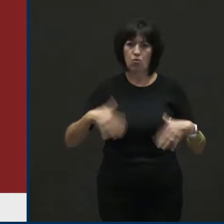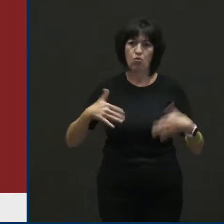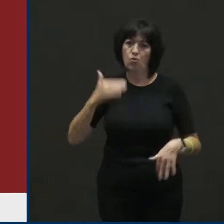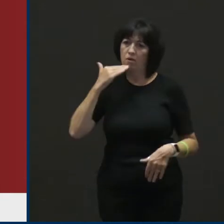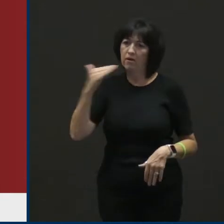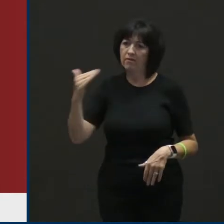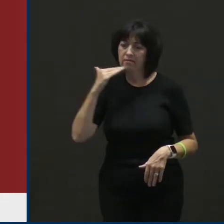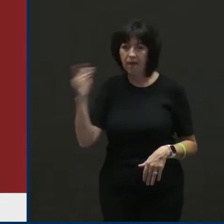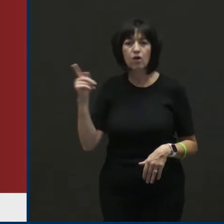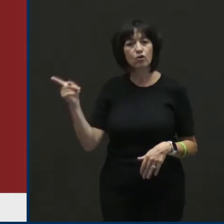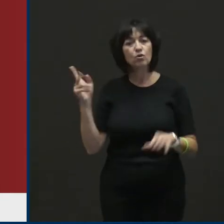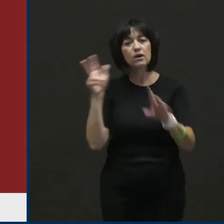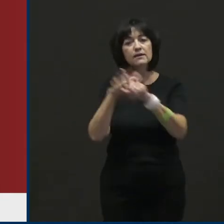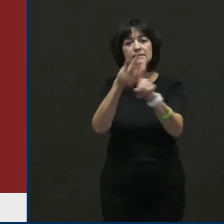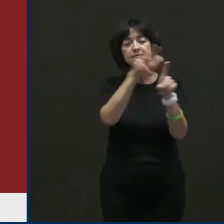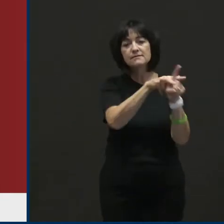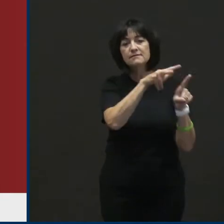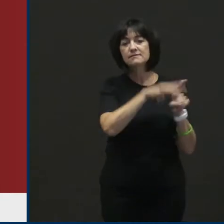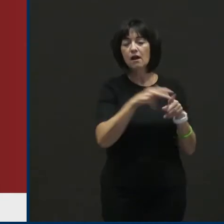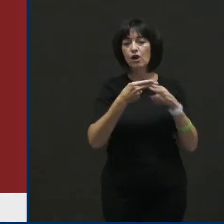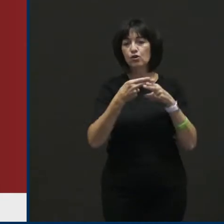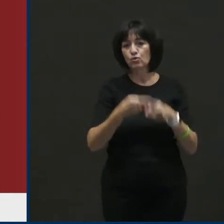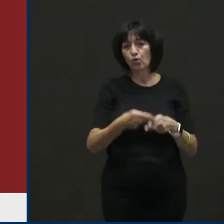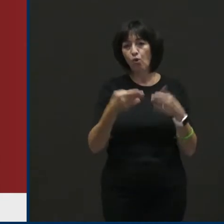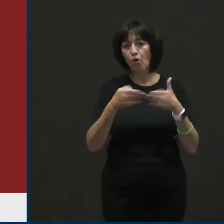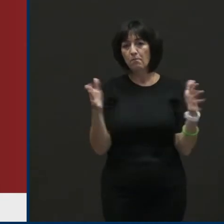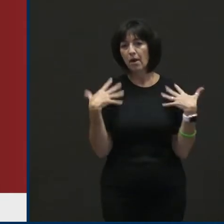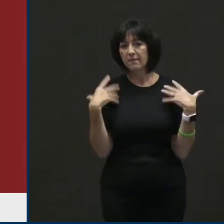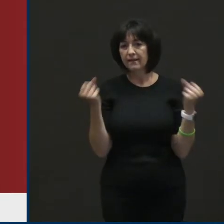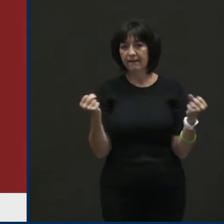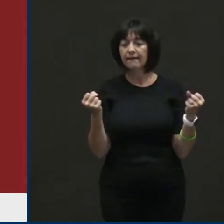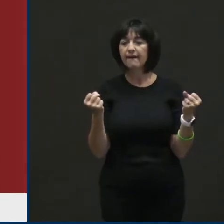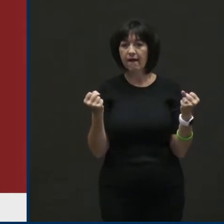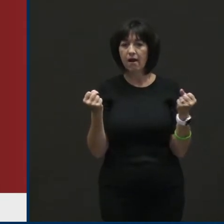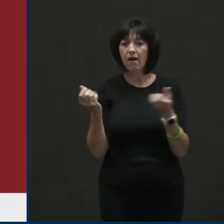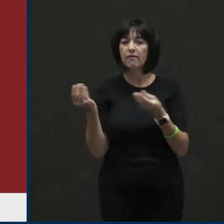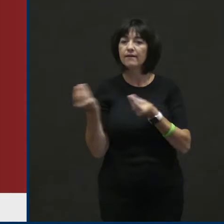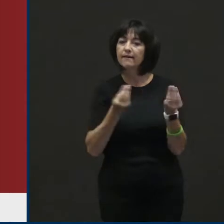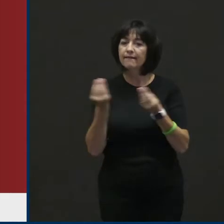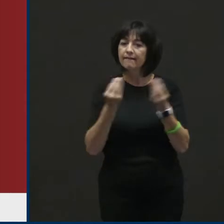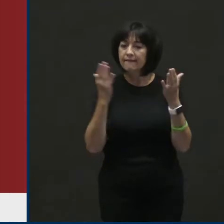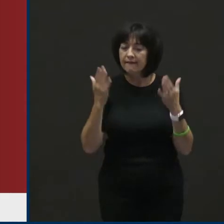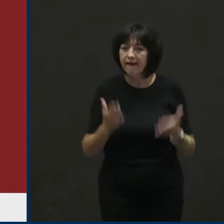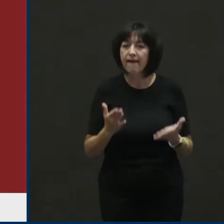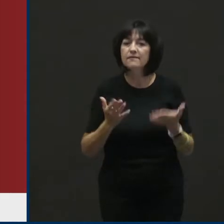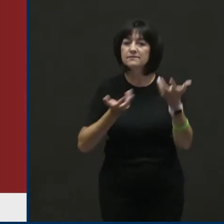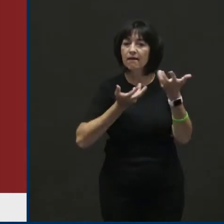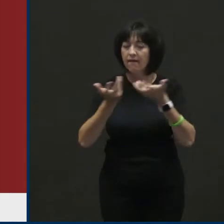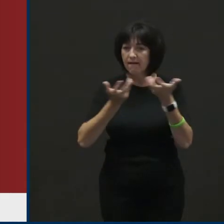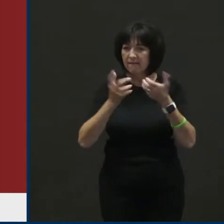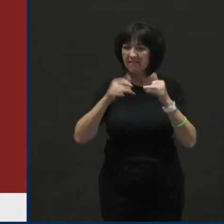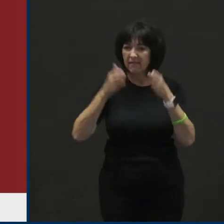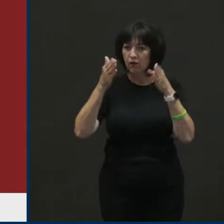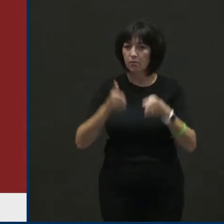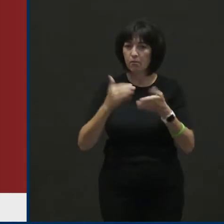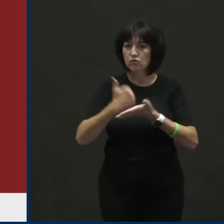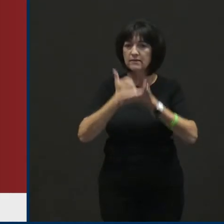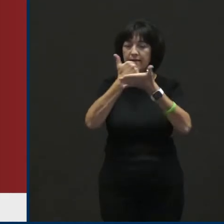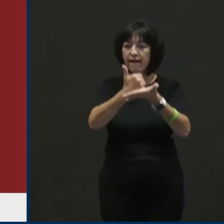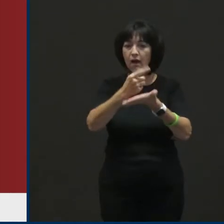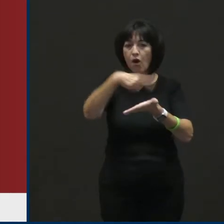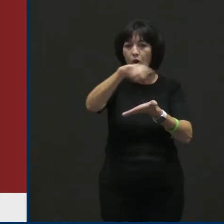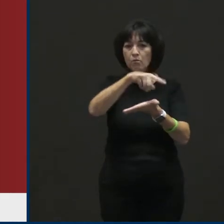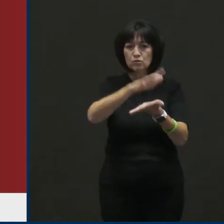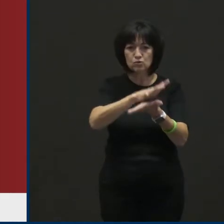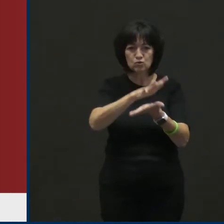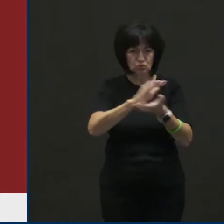safe conditions, so teachers and parents and educators can have the level of comfort that they need, and so